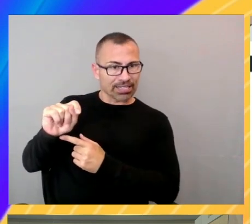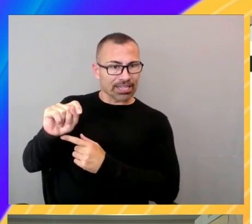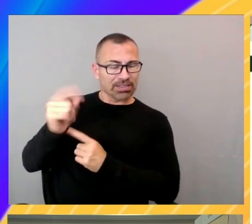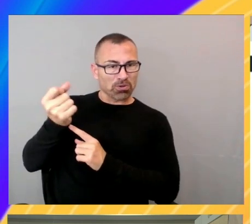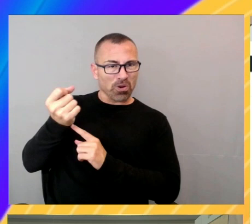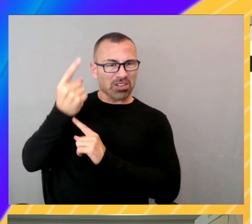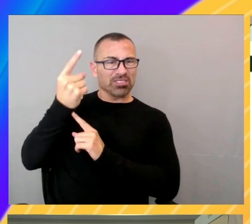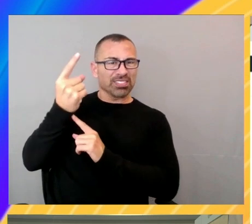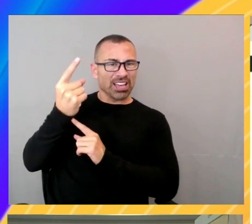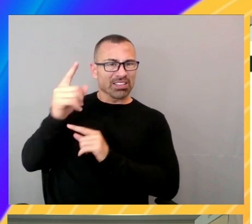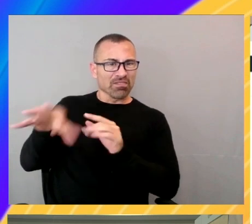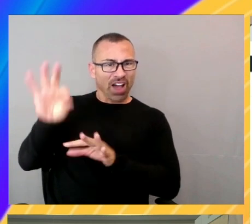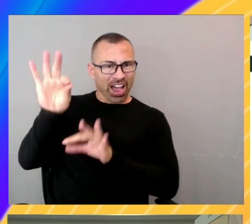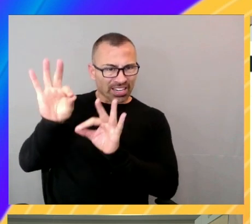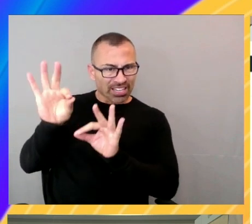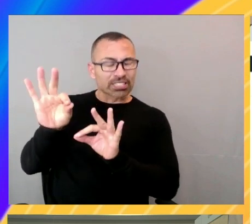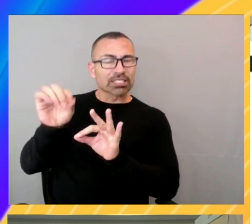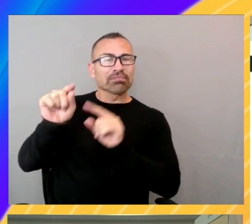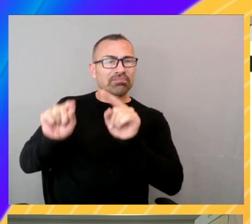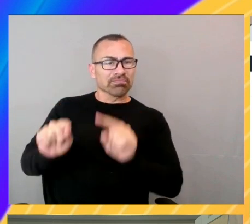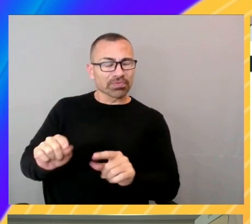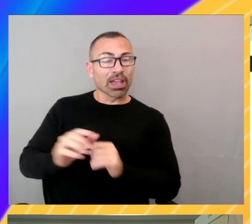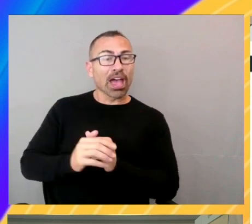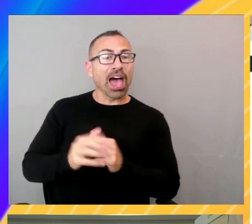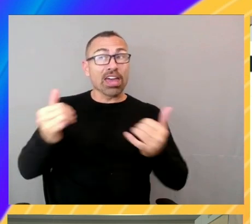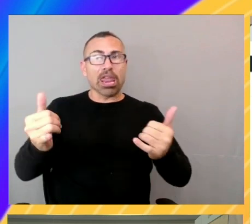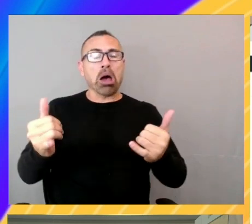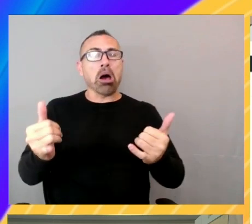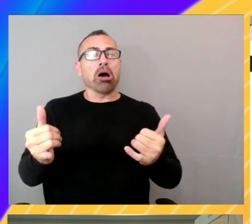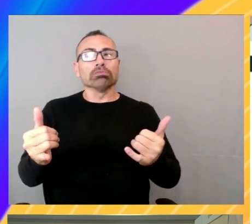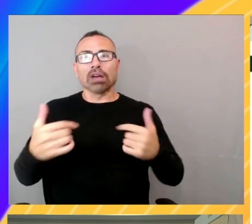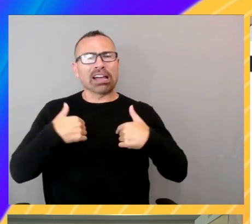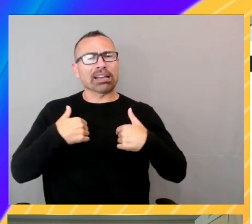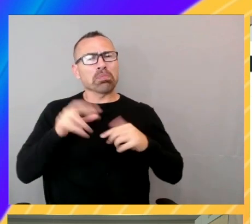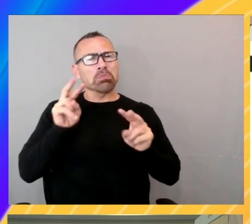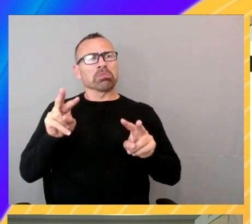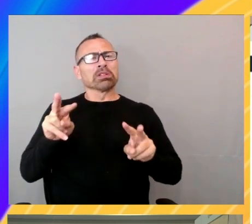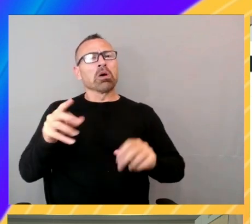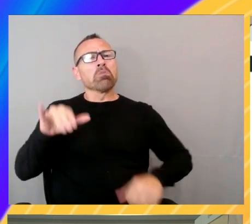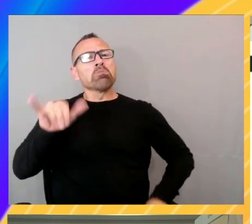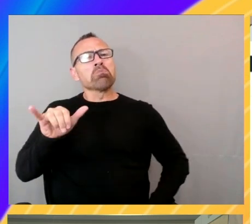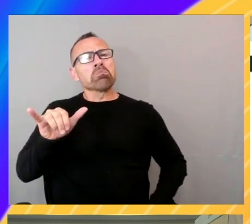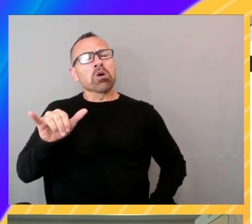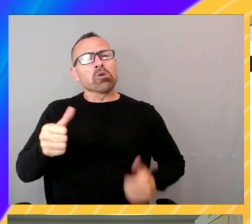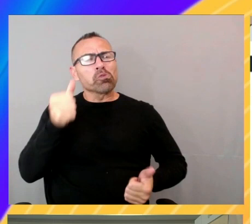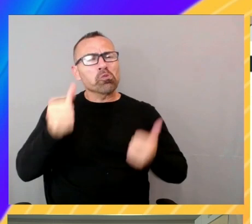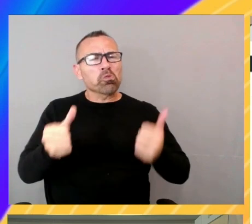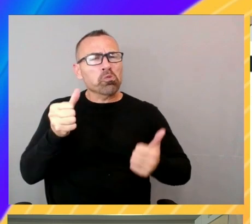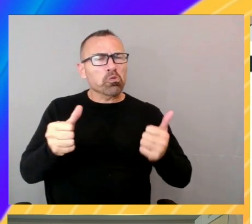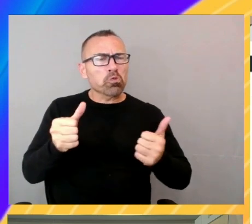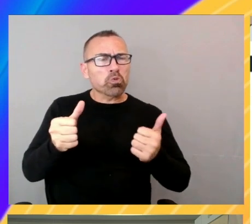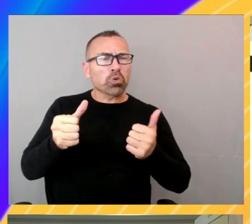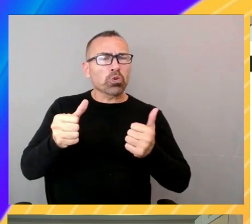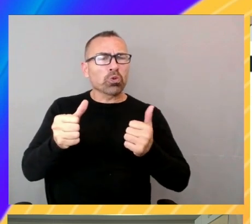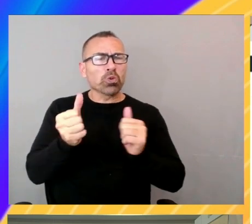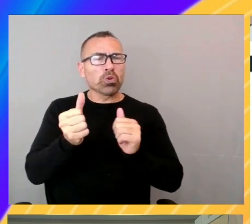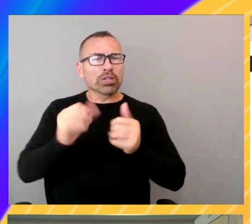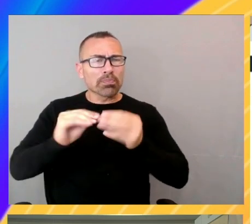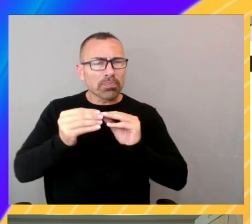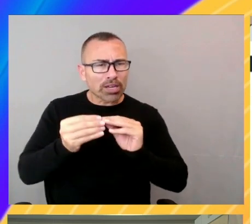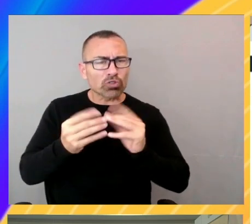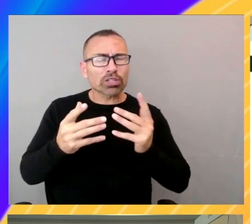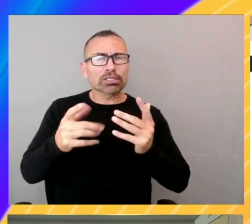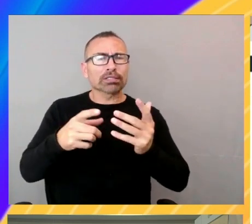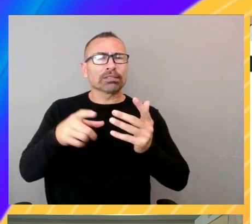okay, what kind of metrics do I need to configure for us to provide like a notification of something is wrong?